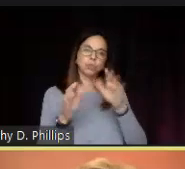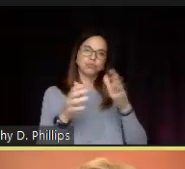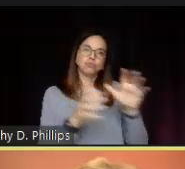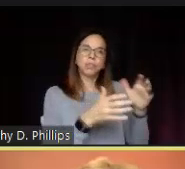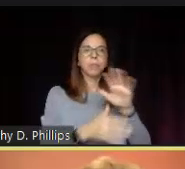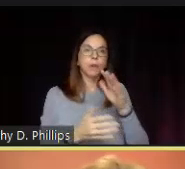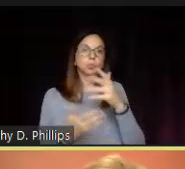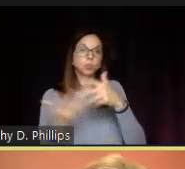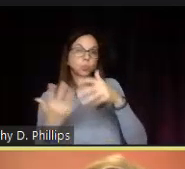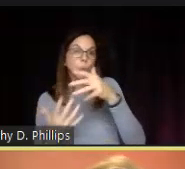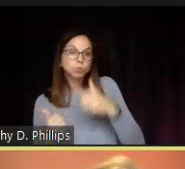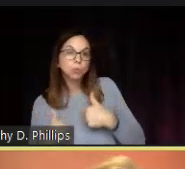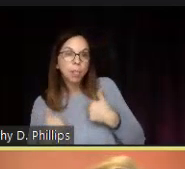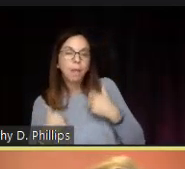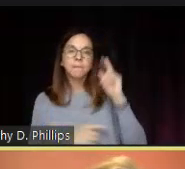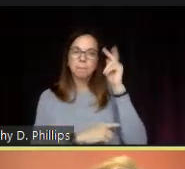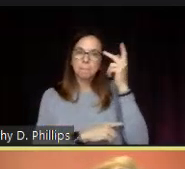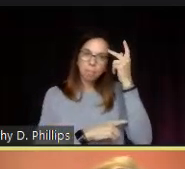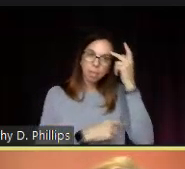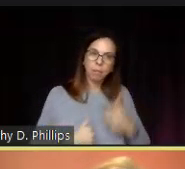and political lives were like.